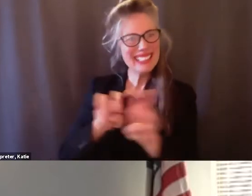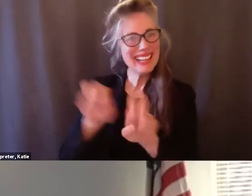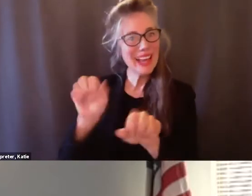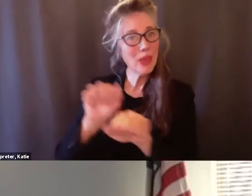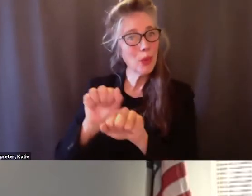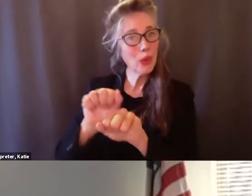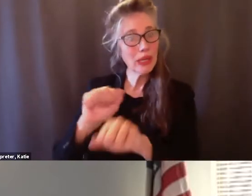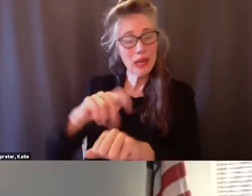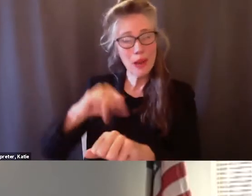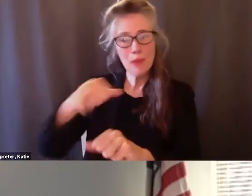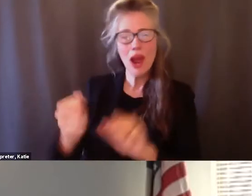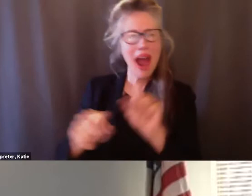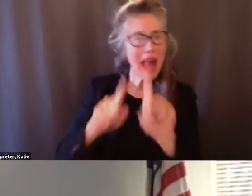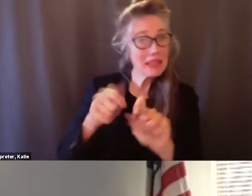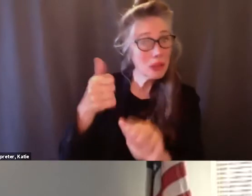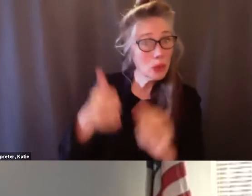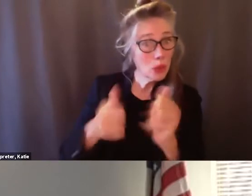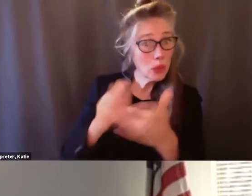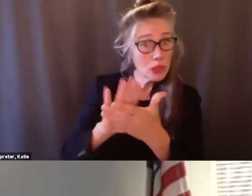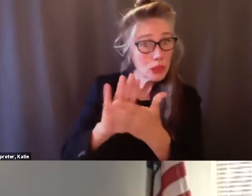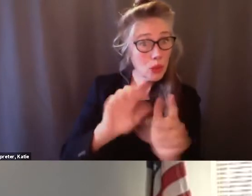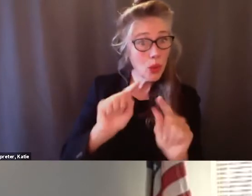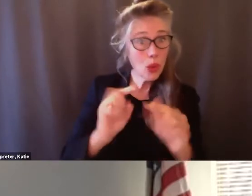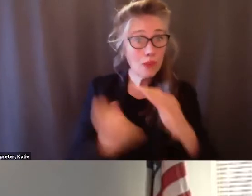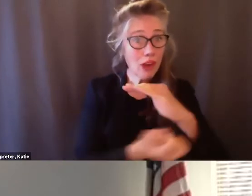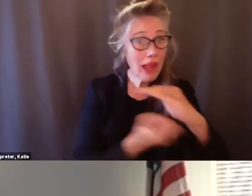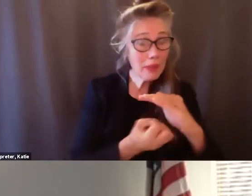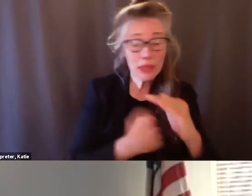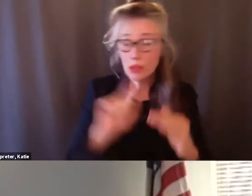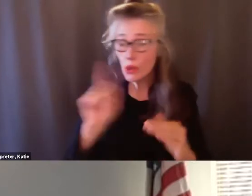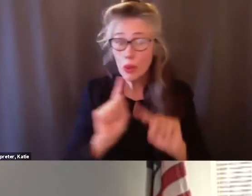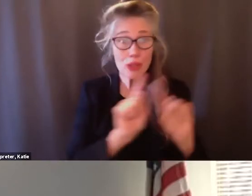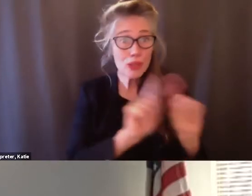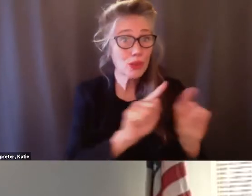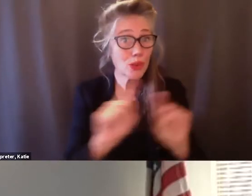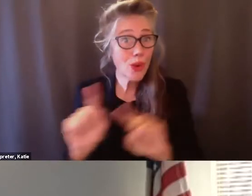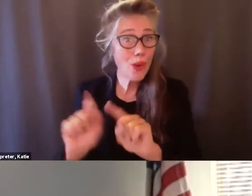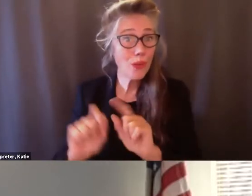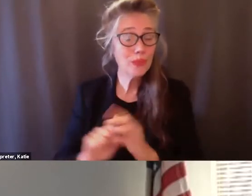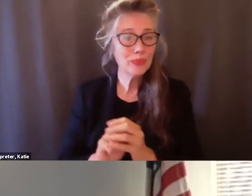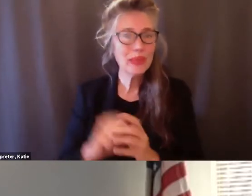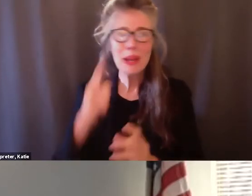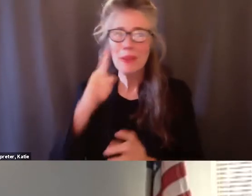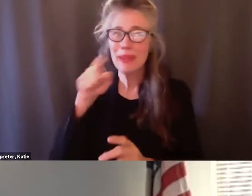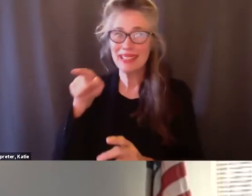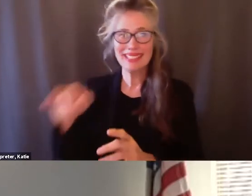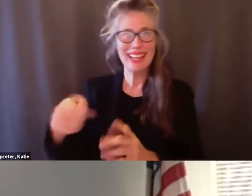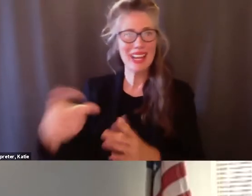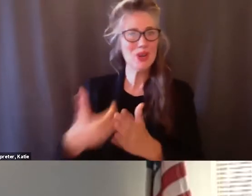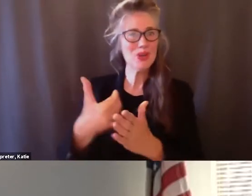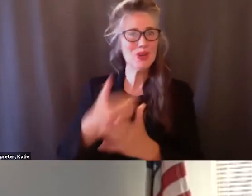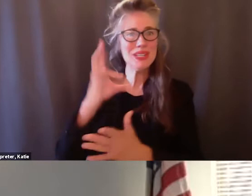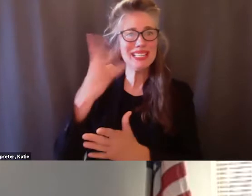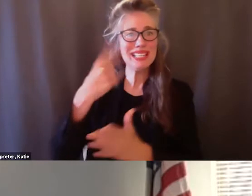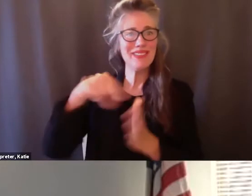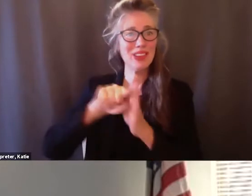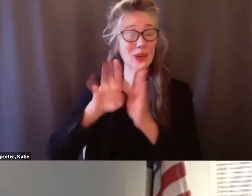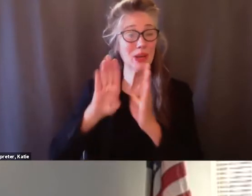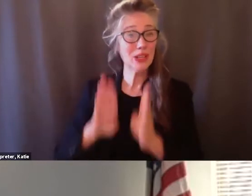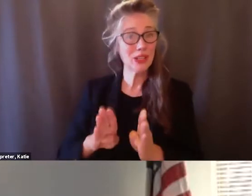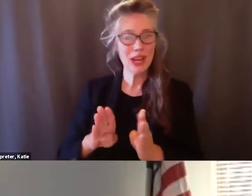asked them what schools they had gone to, what elementary schools they had gone to, because they were incoming 7th graders, and each of them were